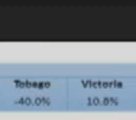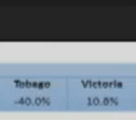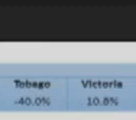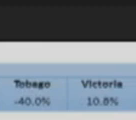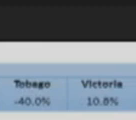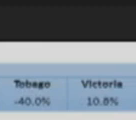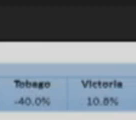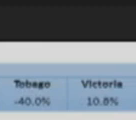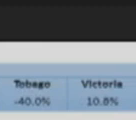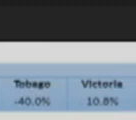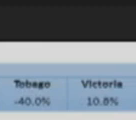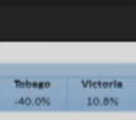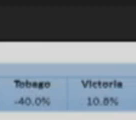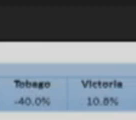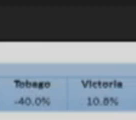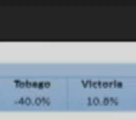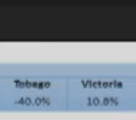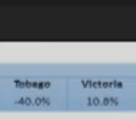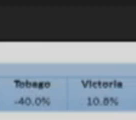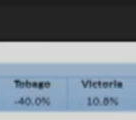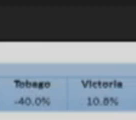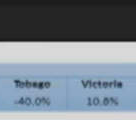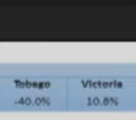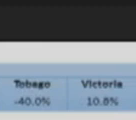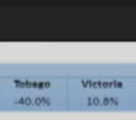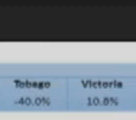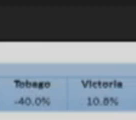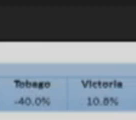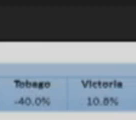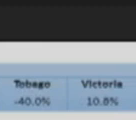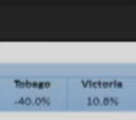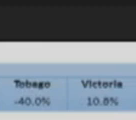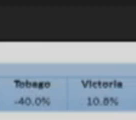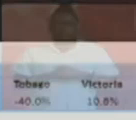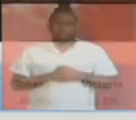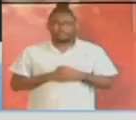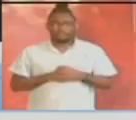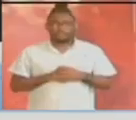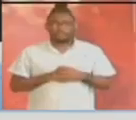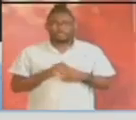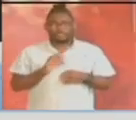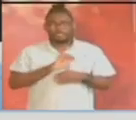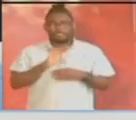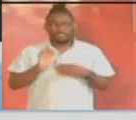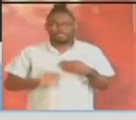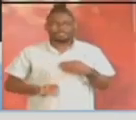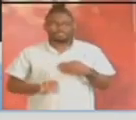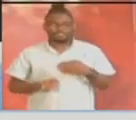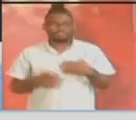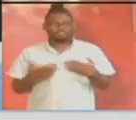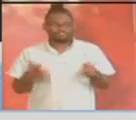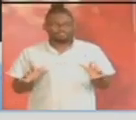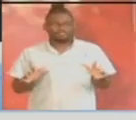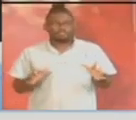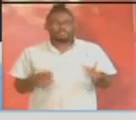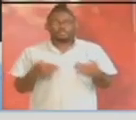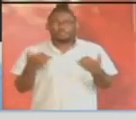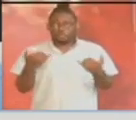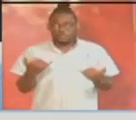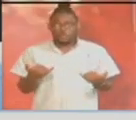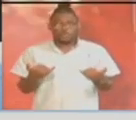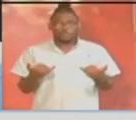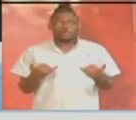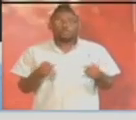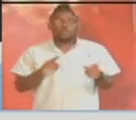two-week post-Easter period. So that brings me to the end of the epidemiologic update, and I'll turn you back over to Mr.